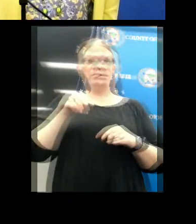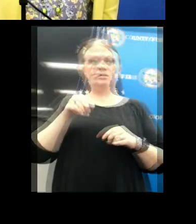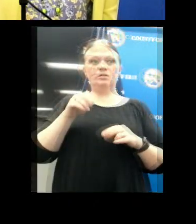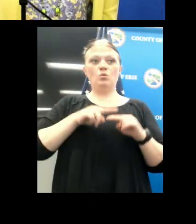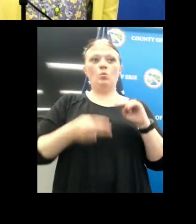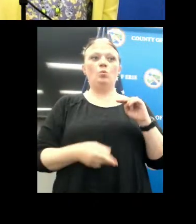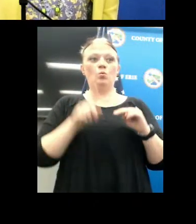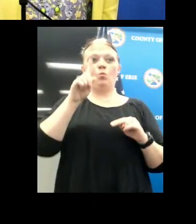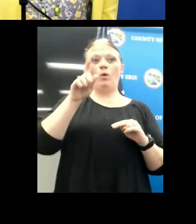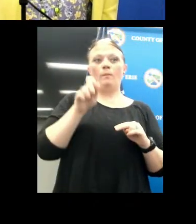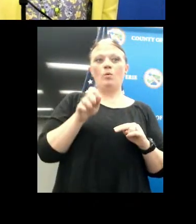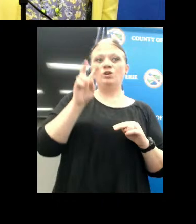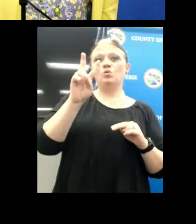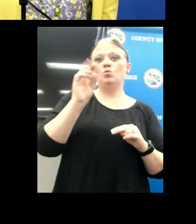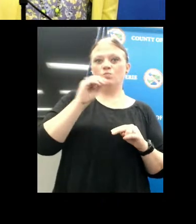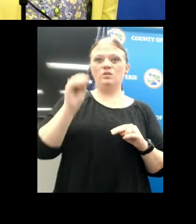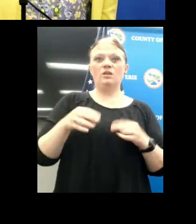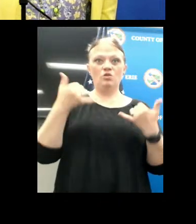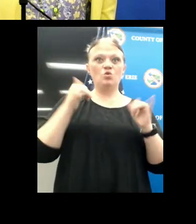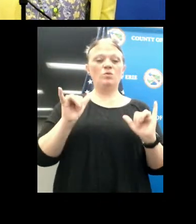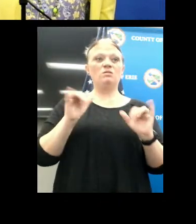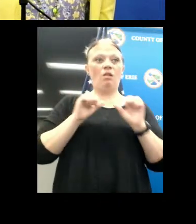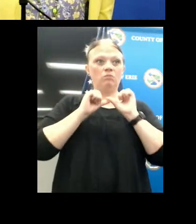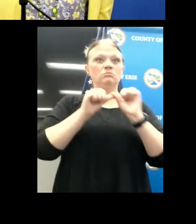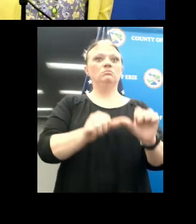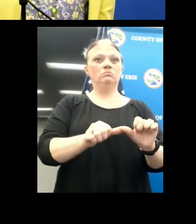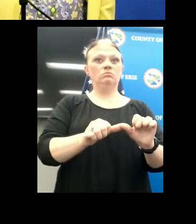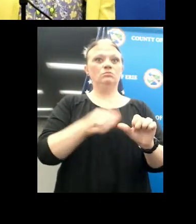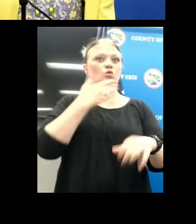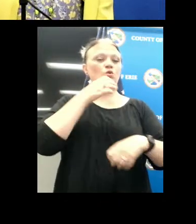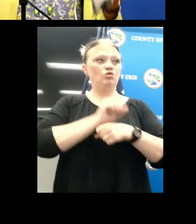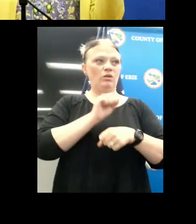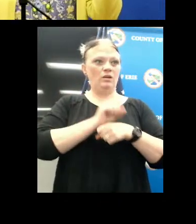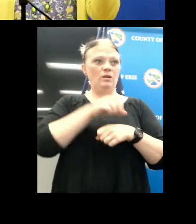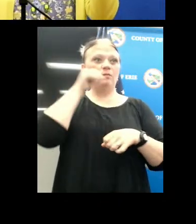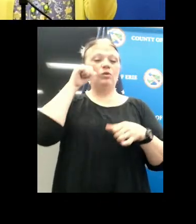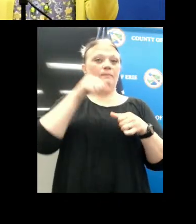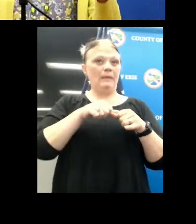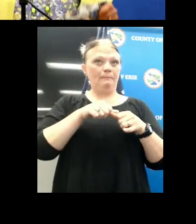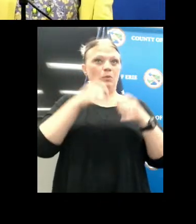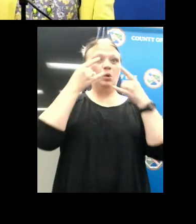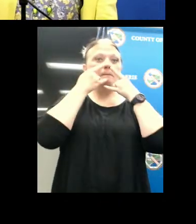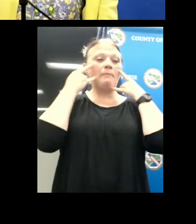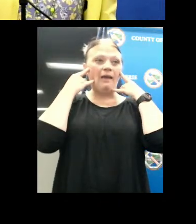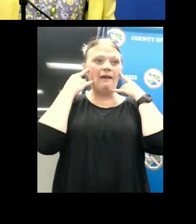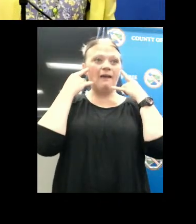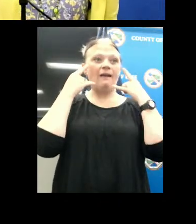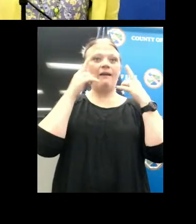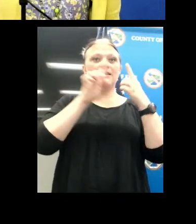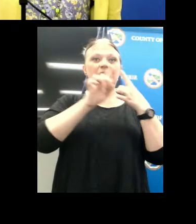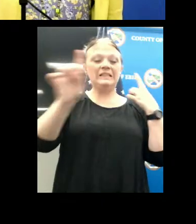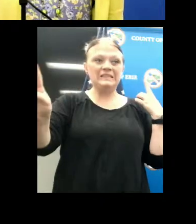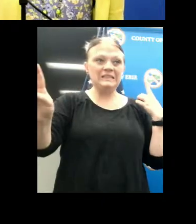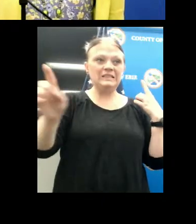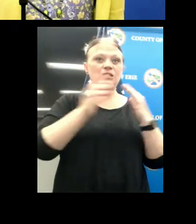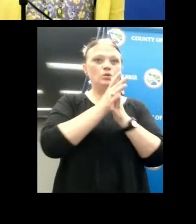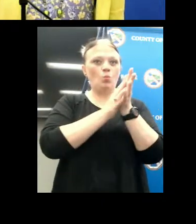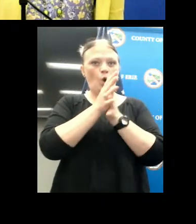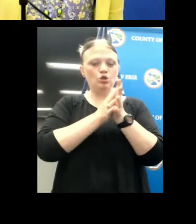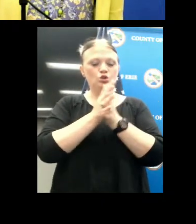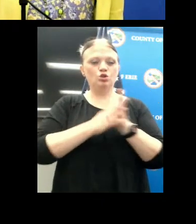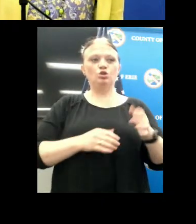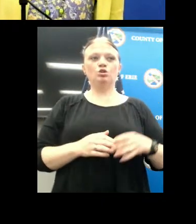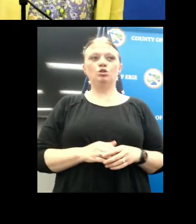to 1.2%. So we're still continuing to do a good job. So remember, you have to keep masking, social distancing, washing